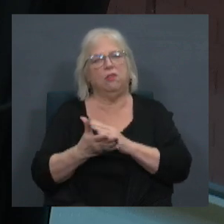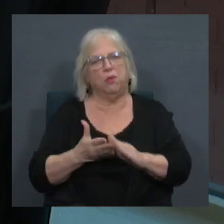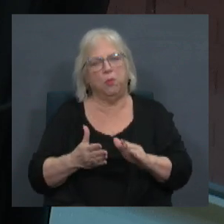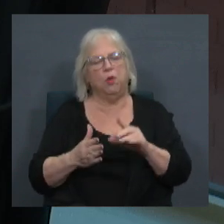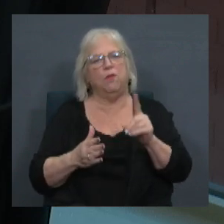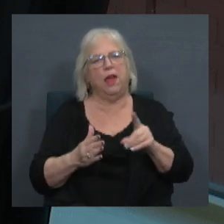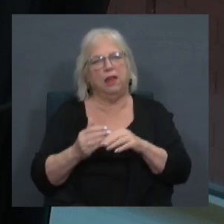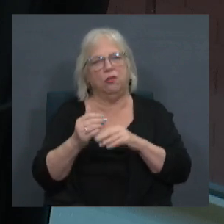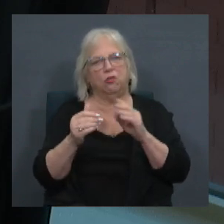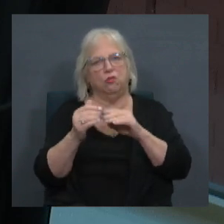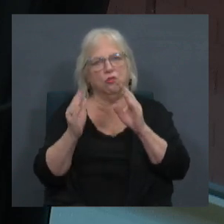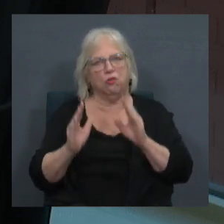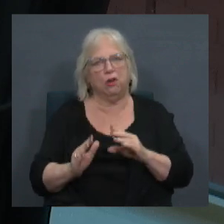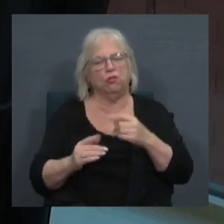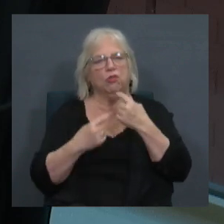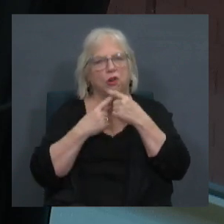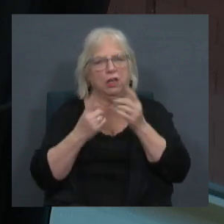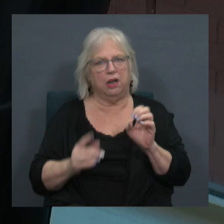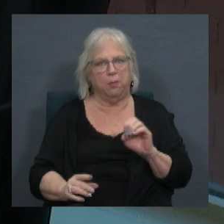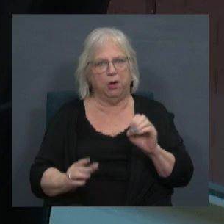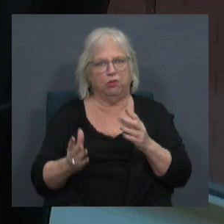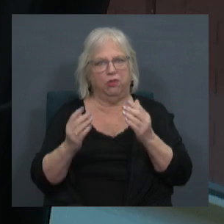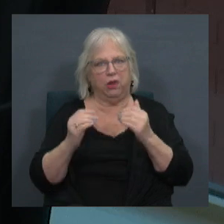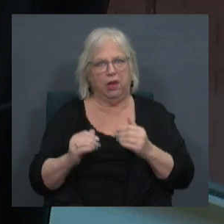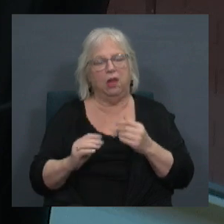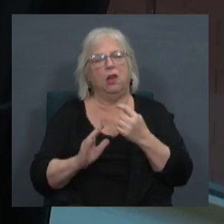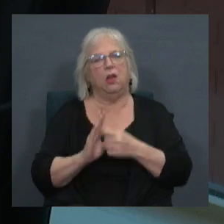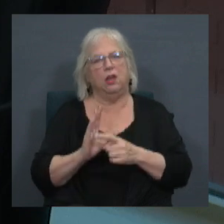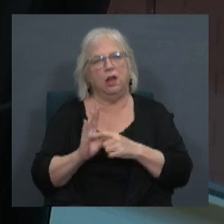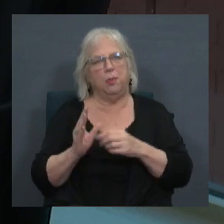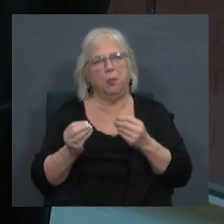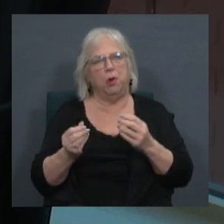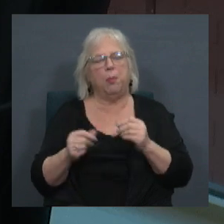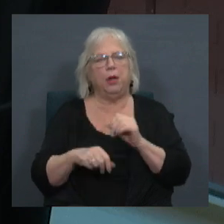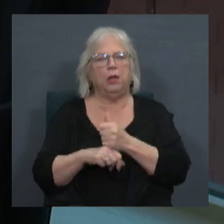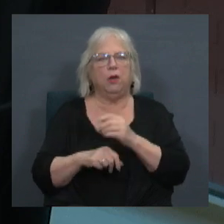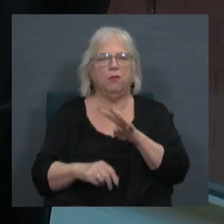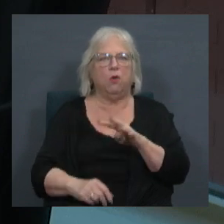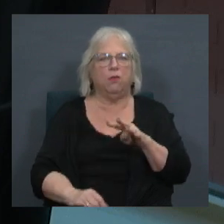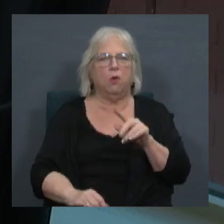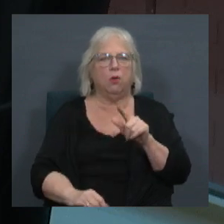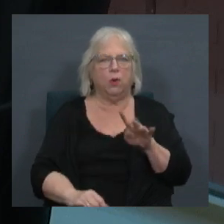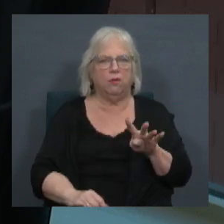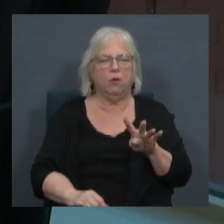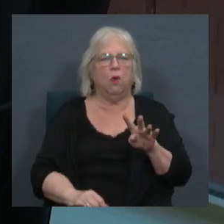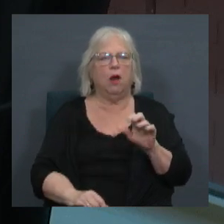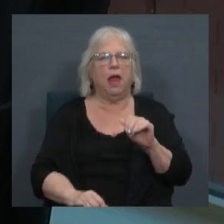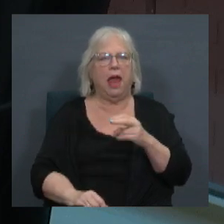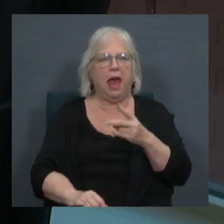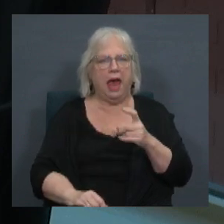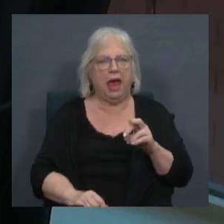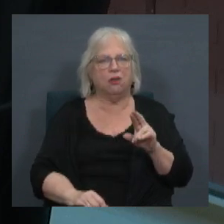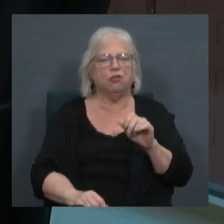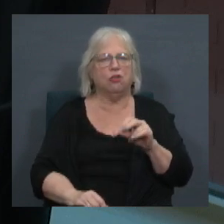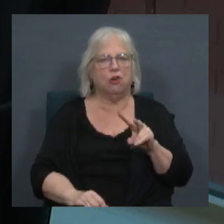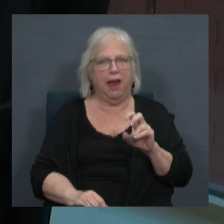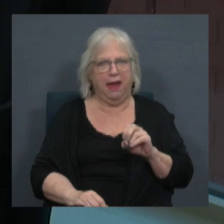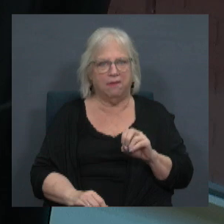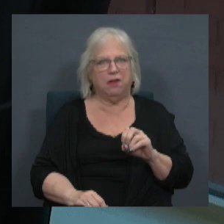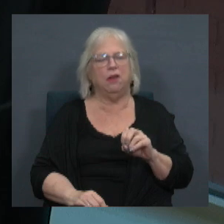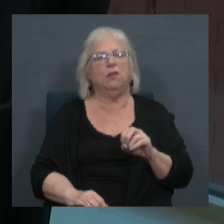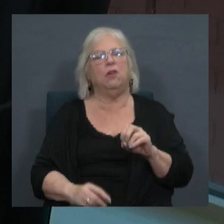structure, to declare an emergency. An ordinance to condemn the property located at 4424 Asher Avenue, Little Rock,